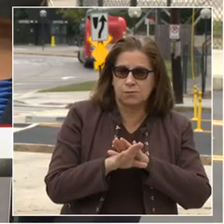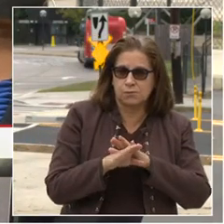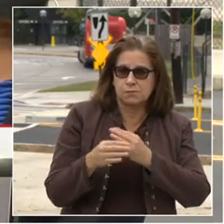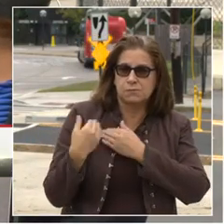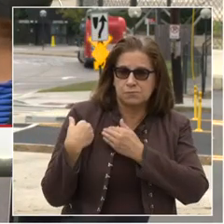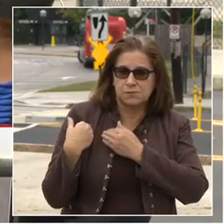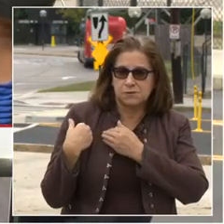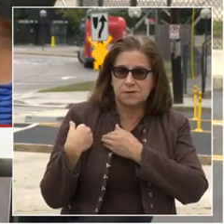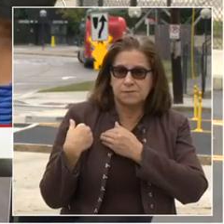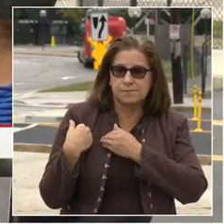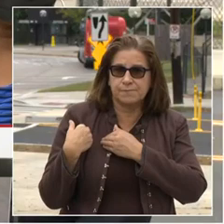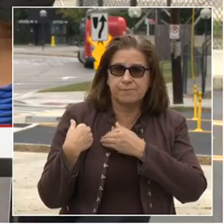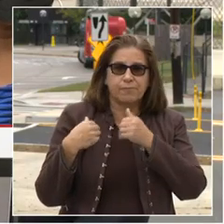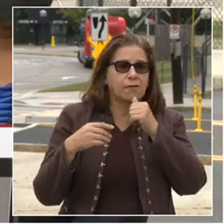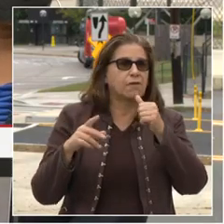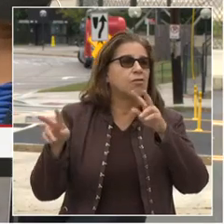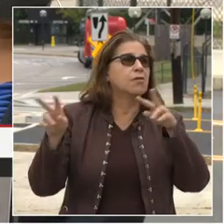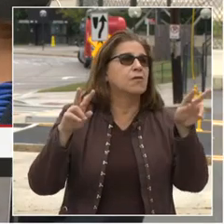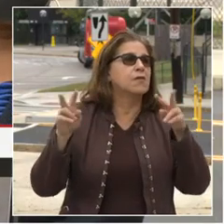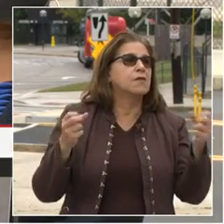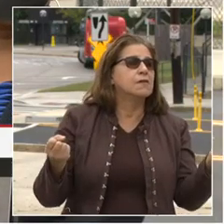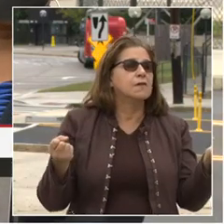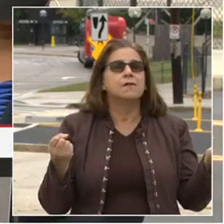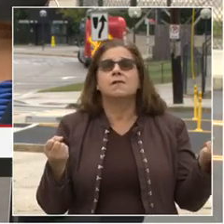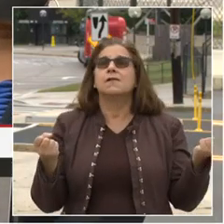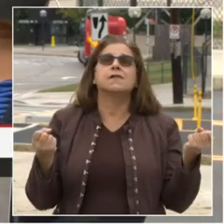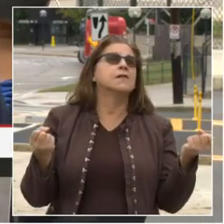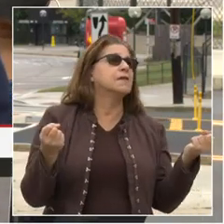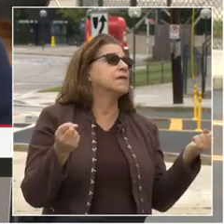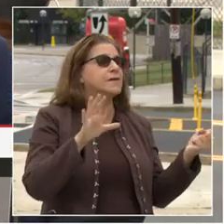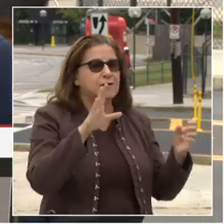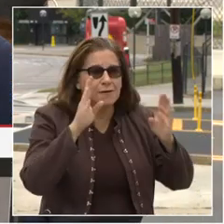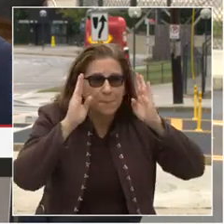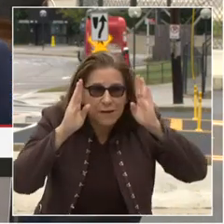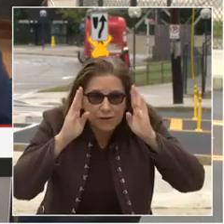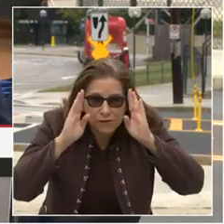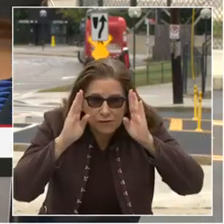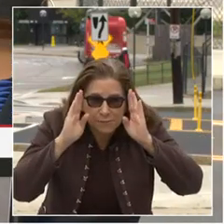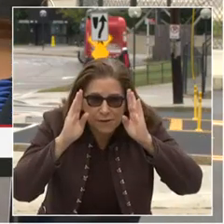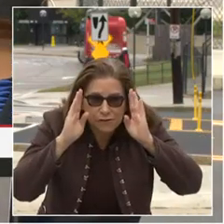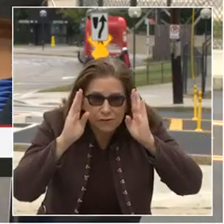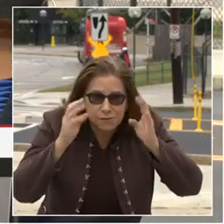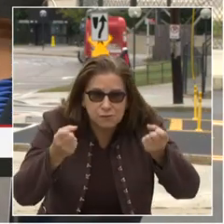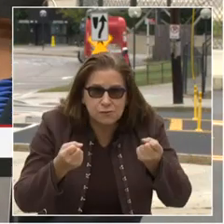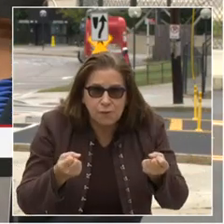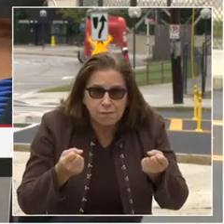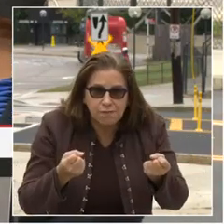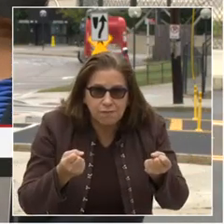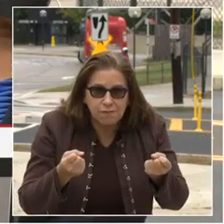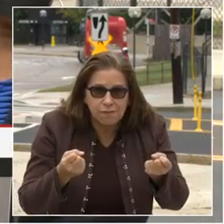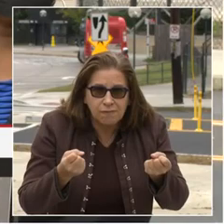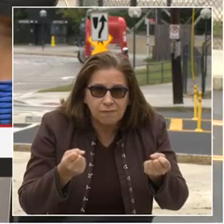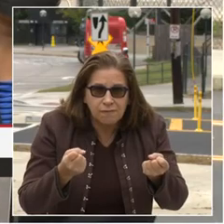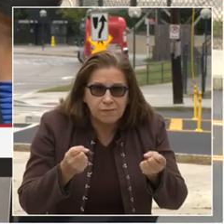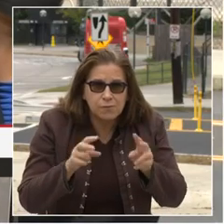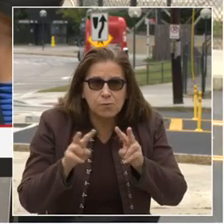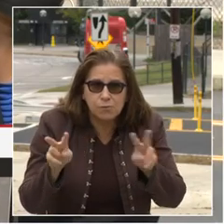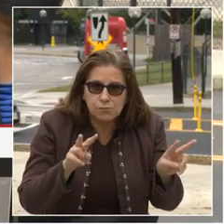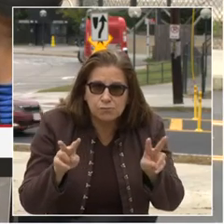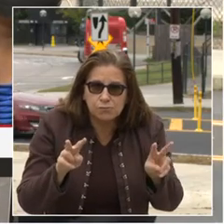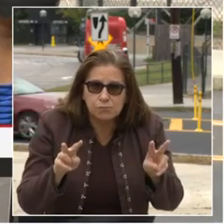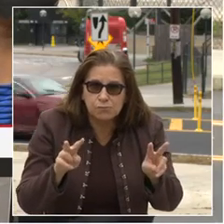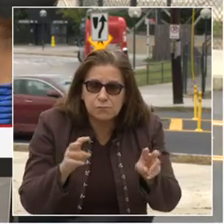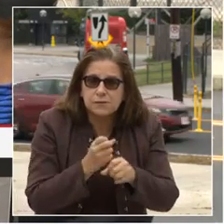is unacceptable, and we're going to do everything that we can to make sure that we can stop that. As you mentioned, we're going to